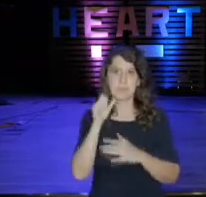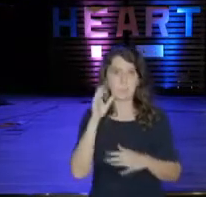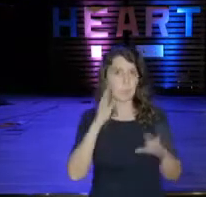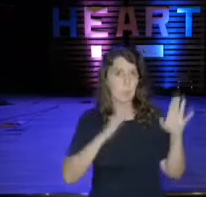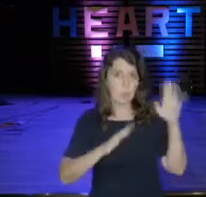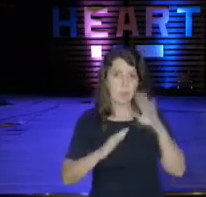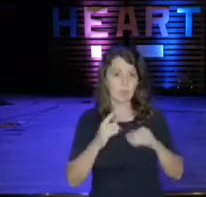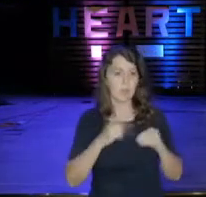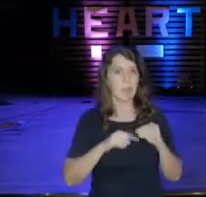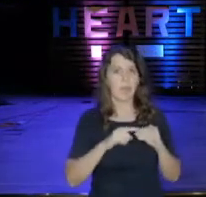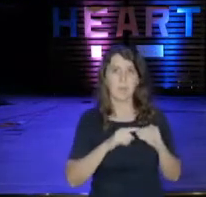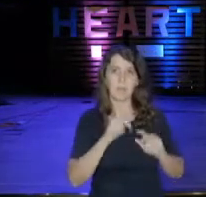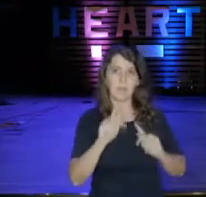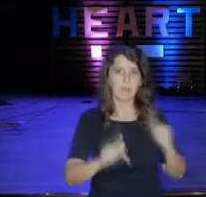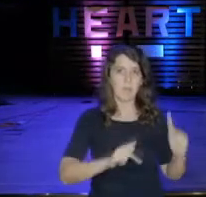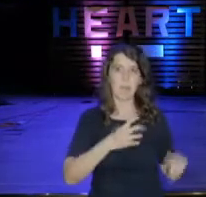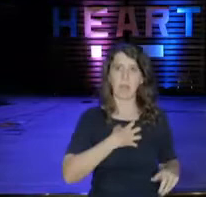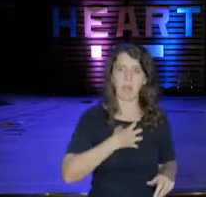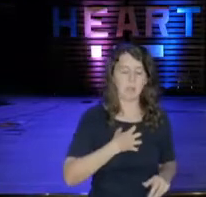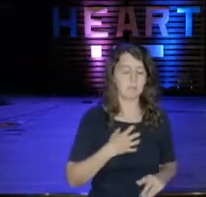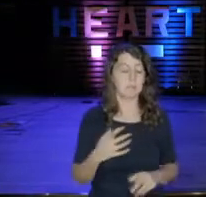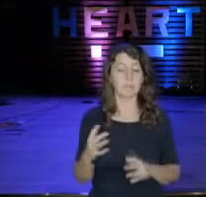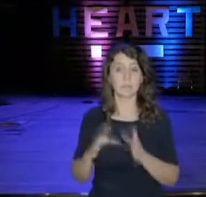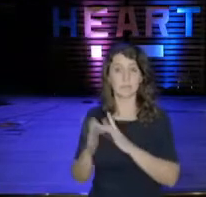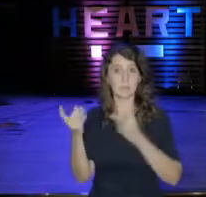rebel. He simply stooped down.